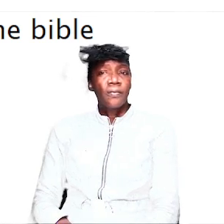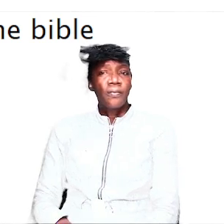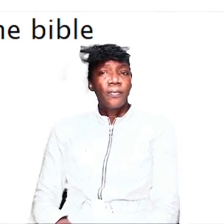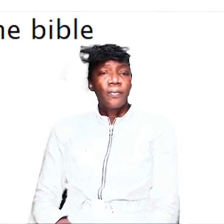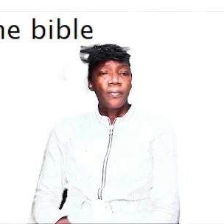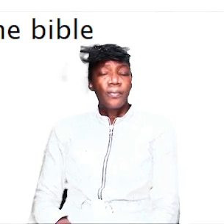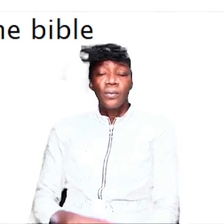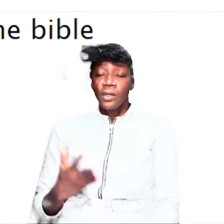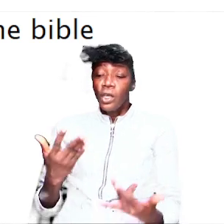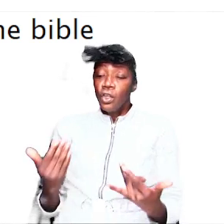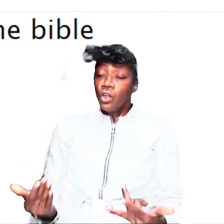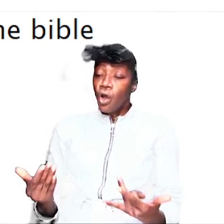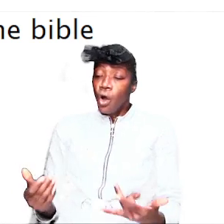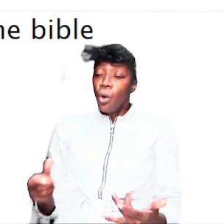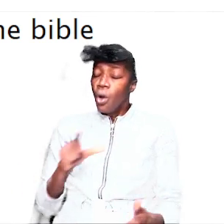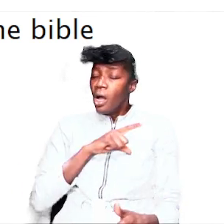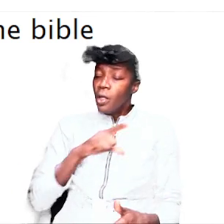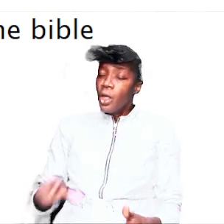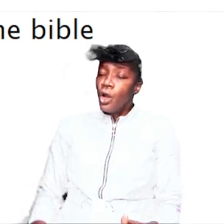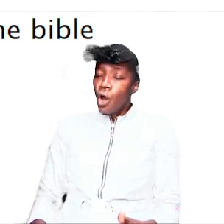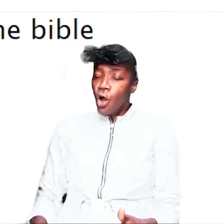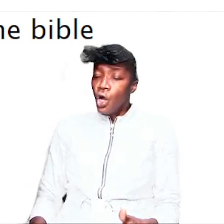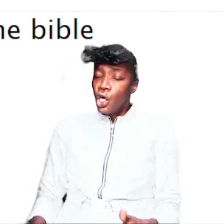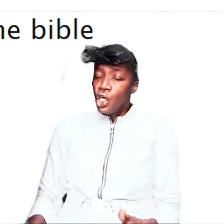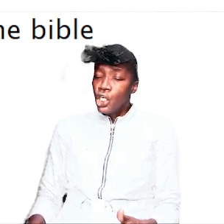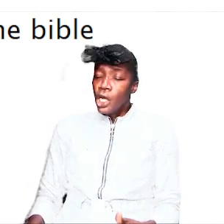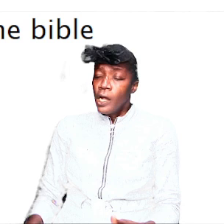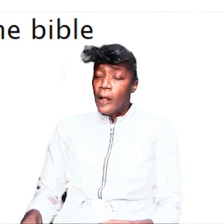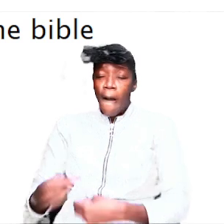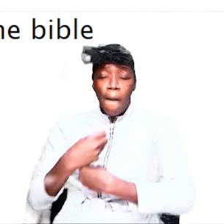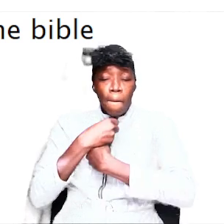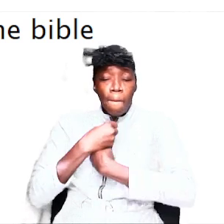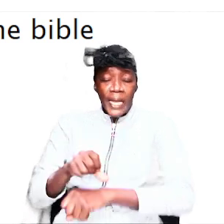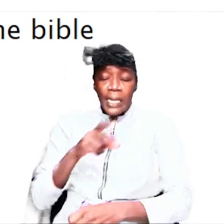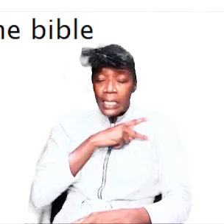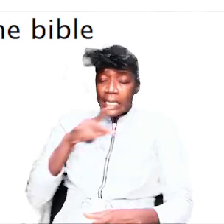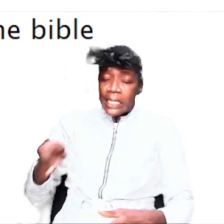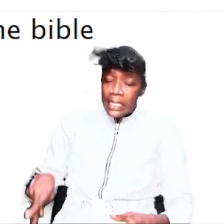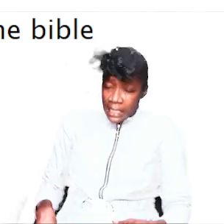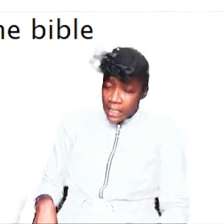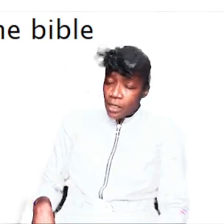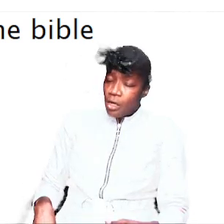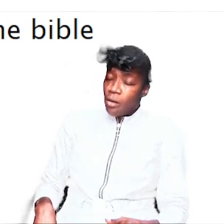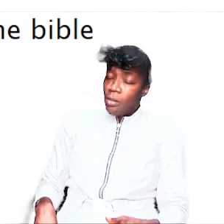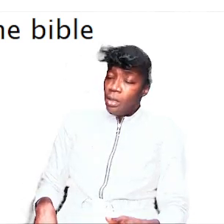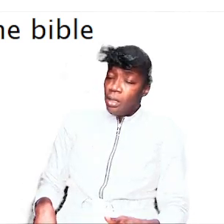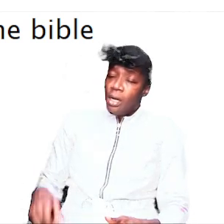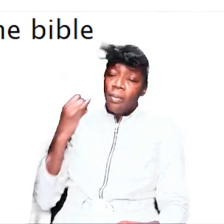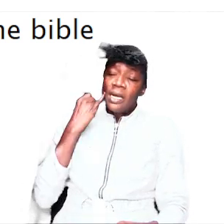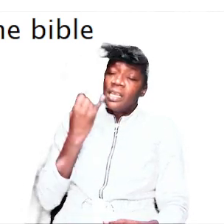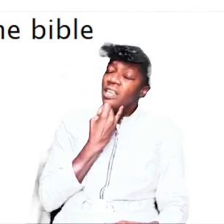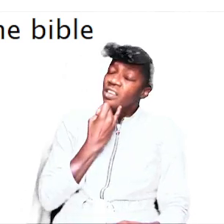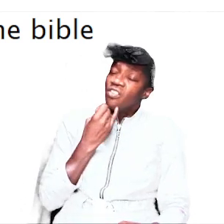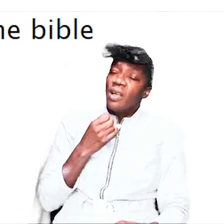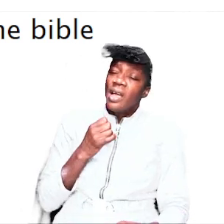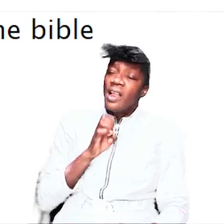For now would the Lord have established thy kingdom upon Israel forever.